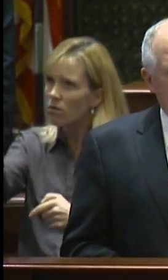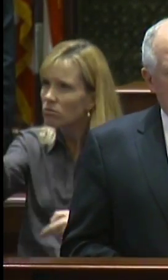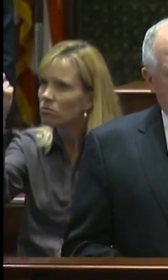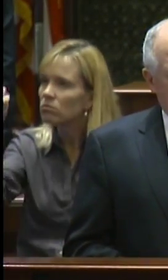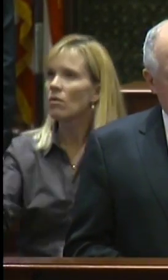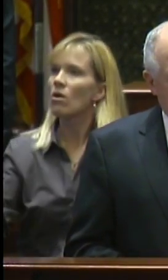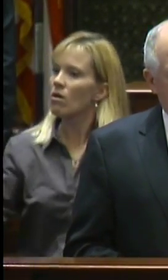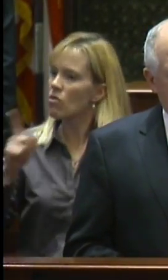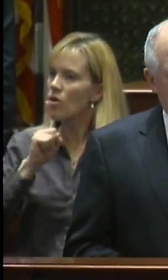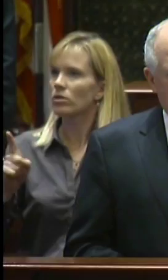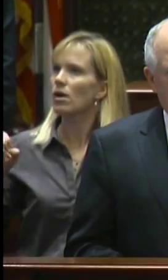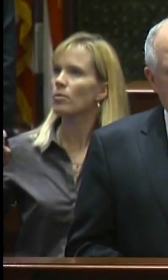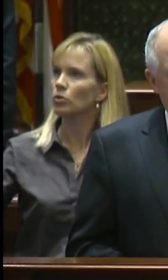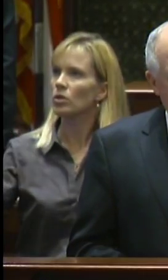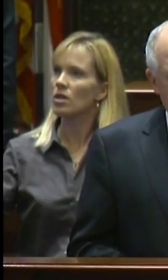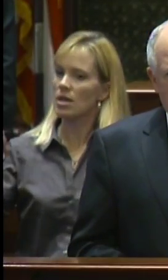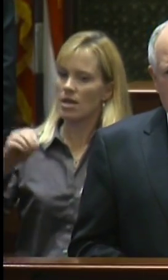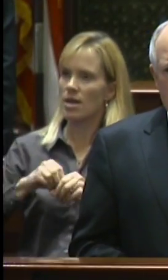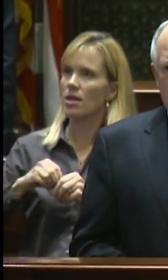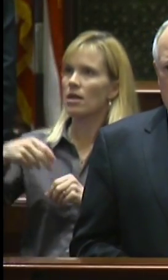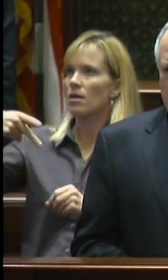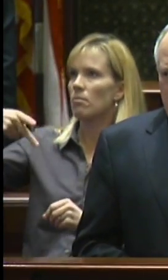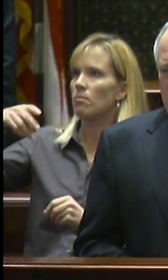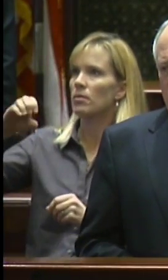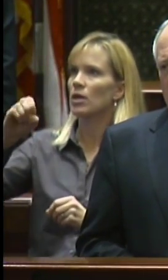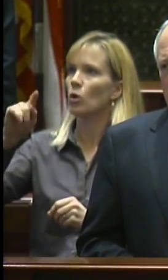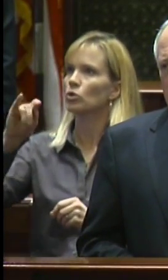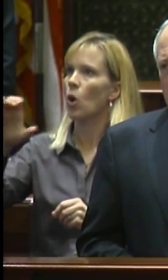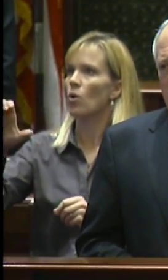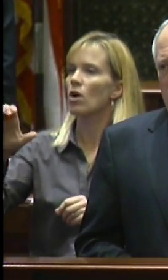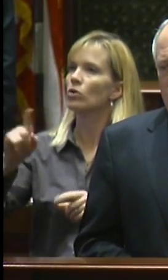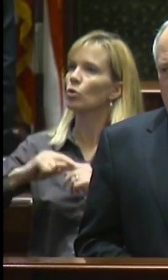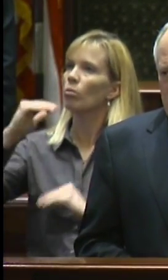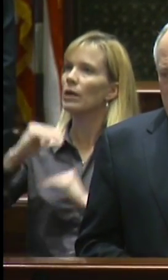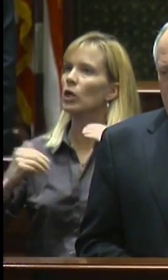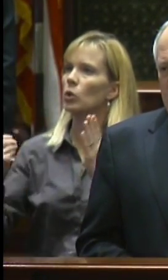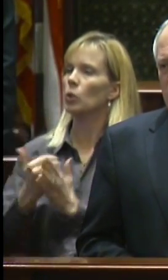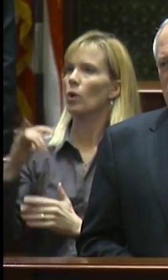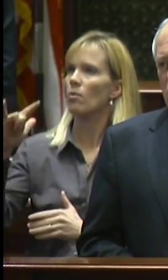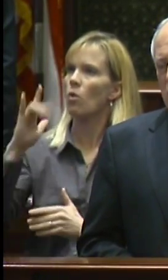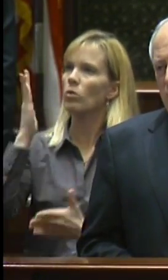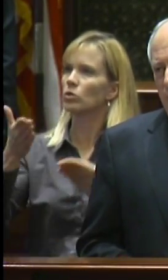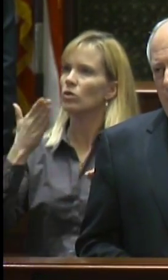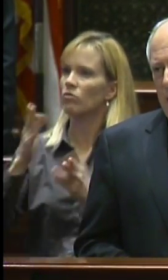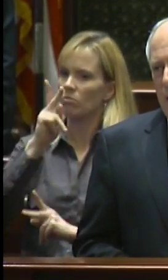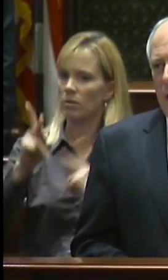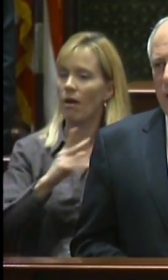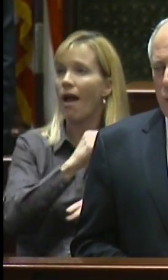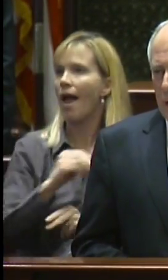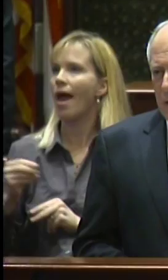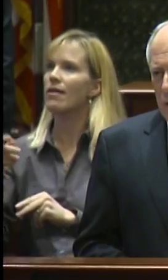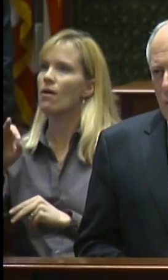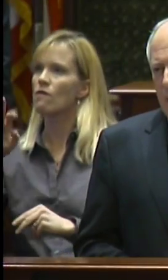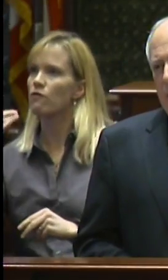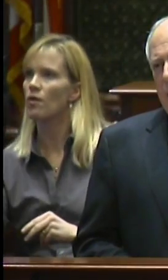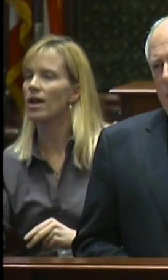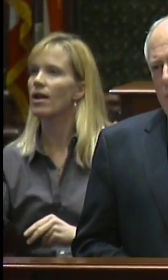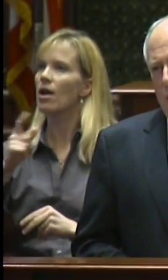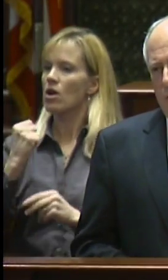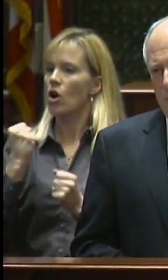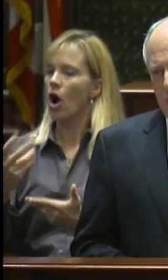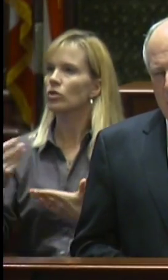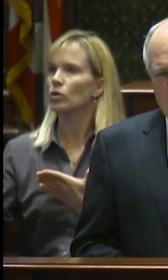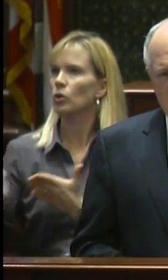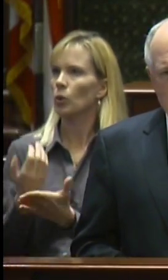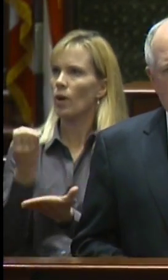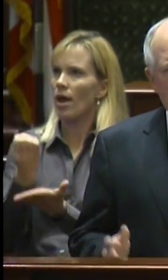understand that there's an opportunity in Peatone to build a new airport that will serve passengers and freight and create new economic